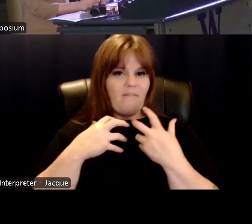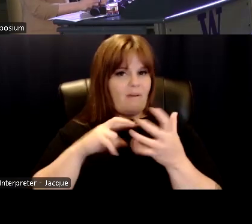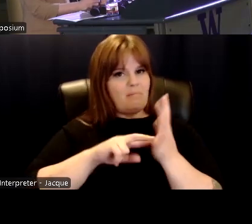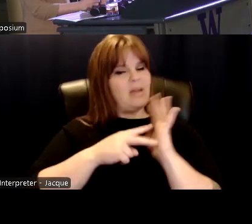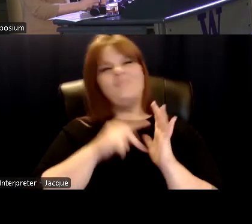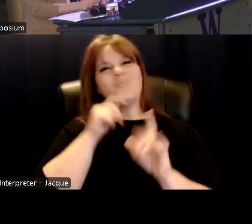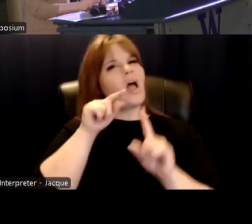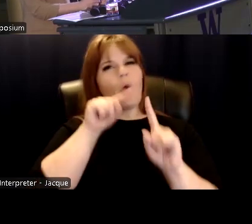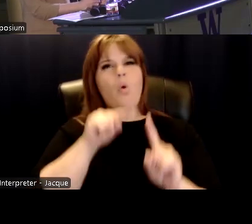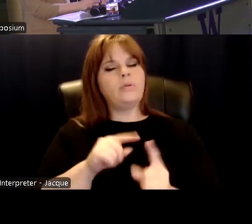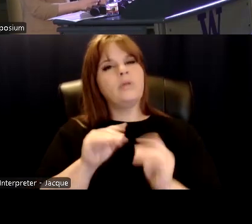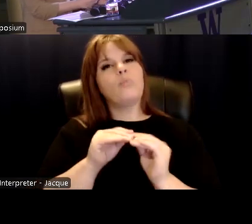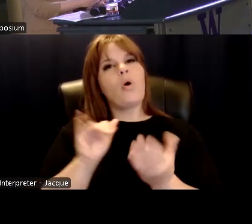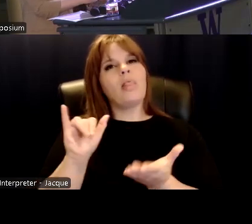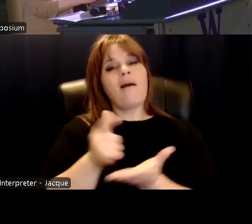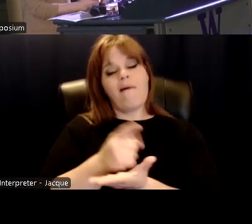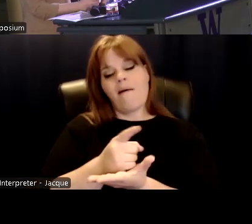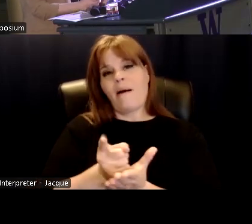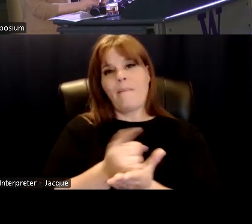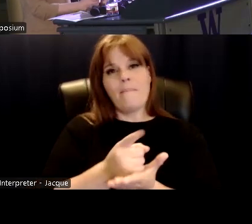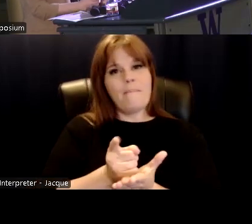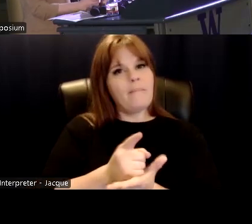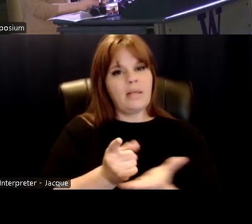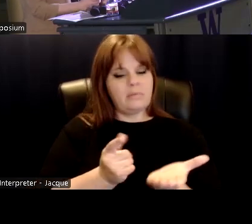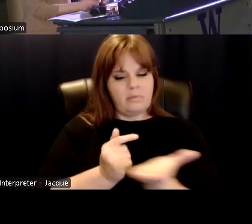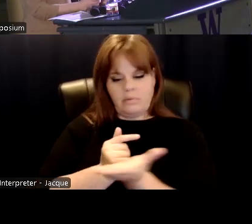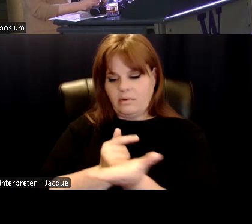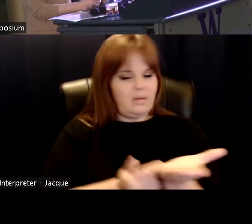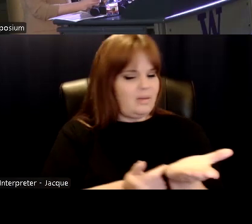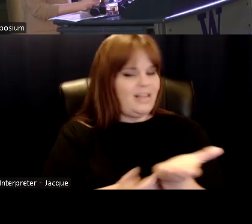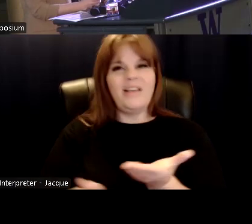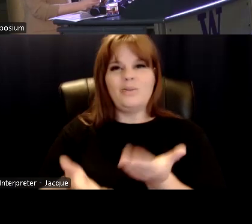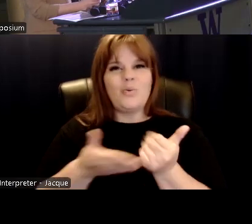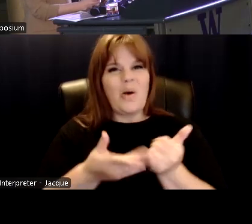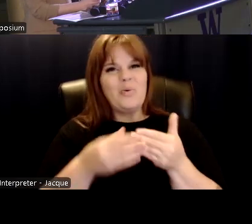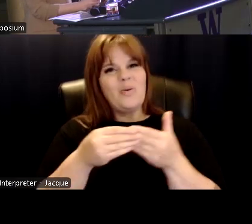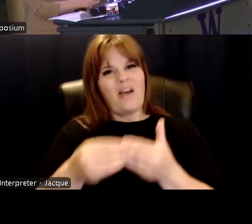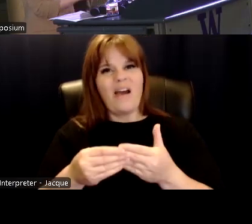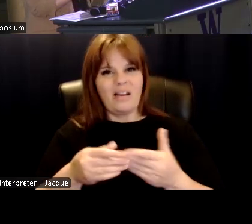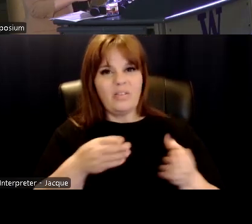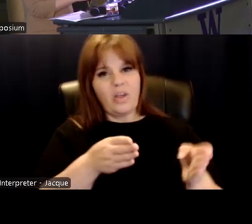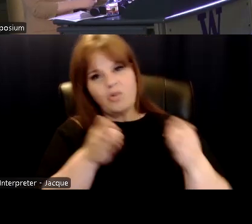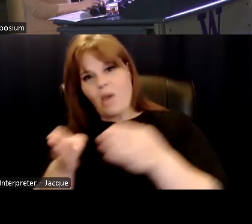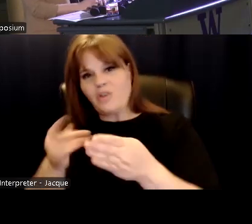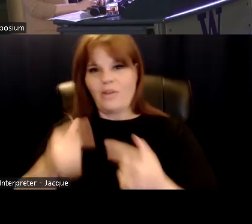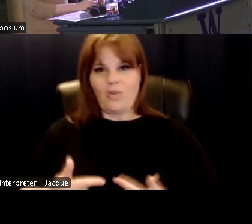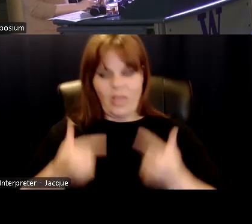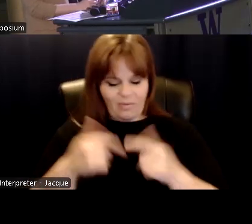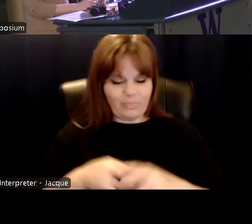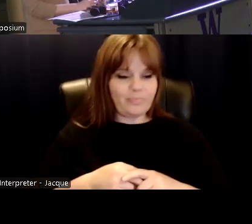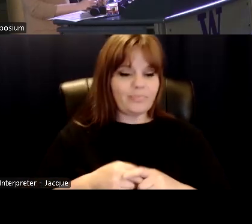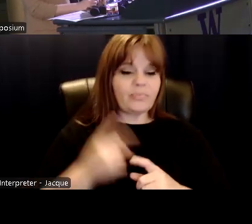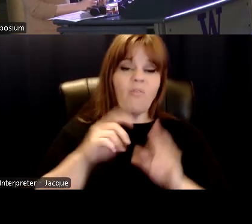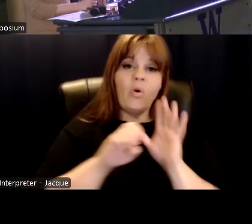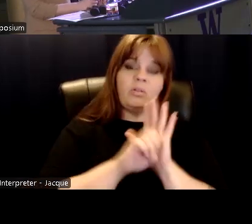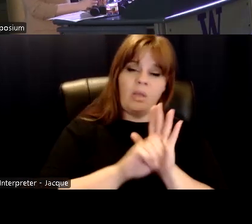a compass that helps you guide the direction that you want your life to go. For example, if you value having